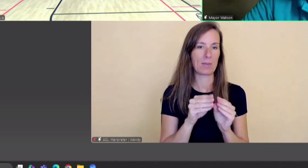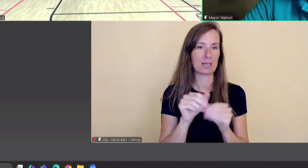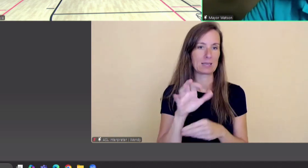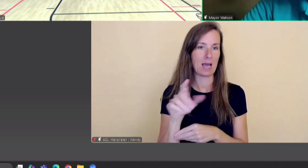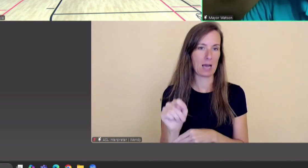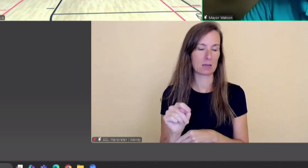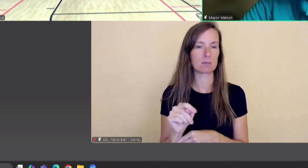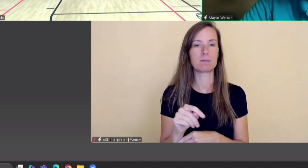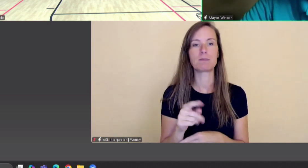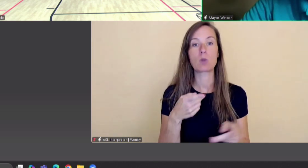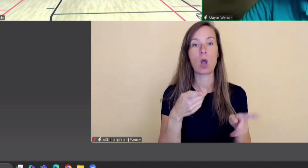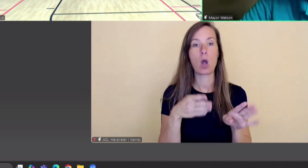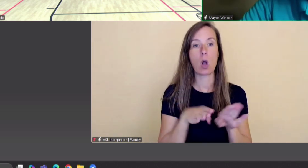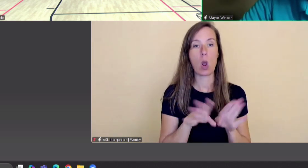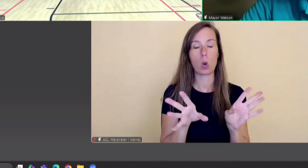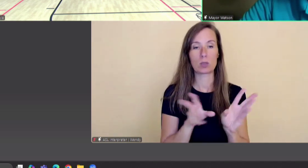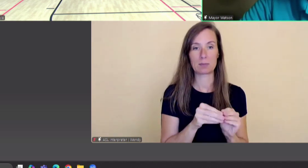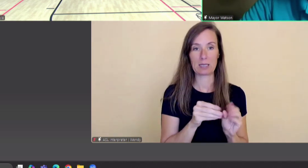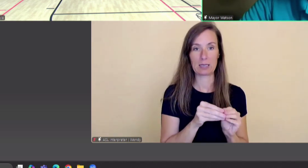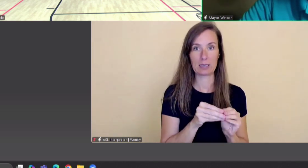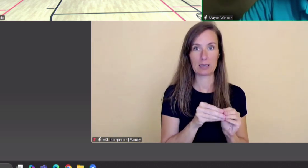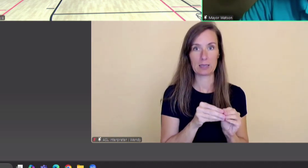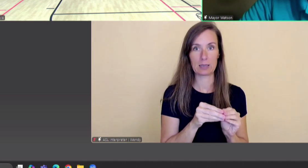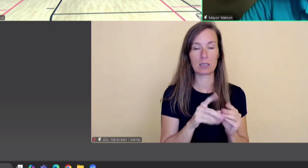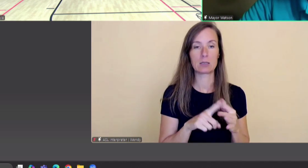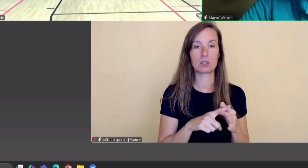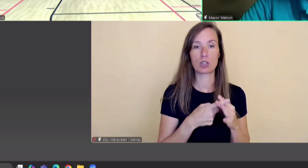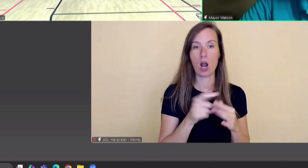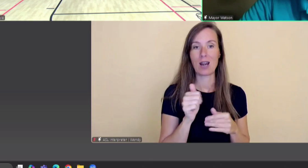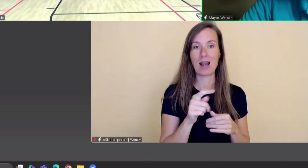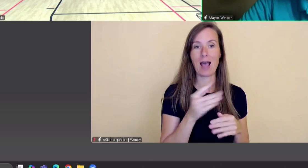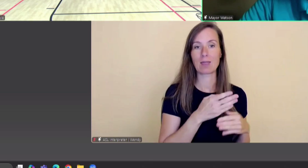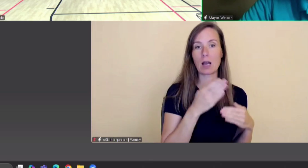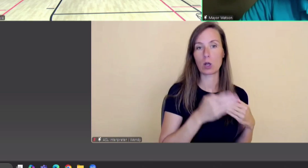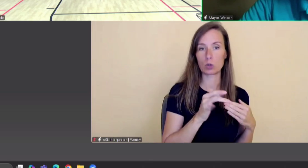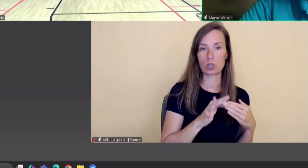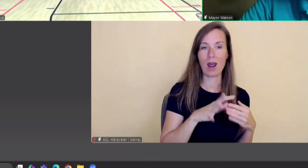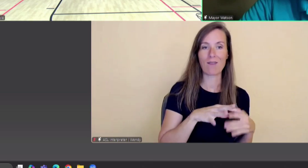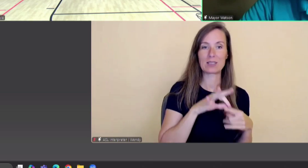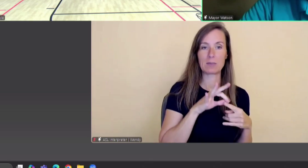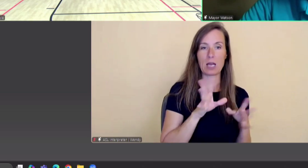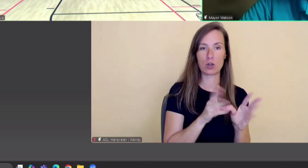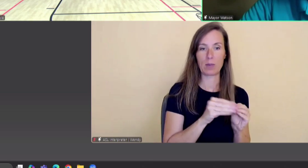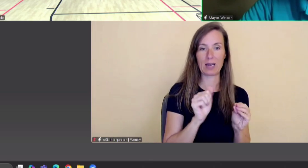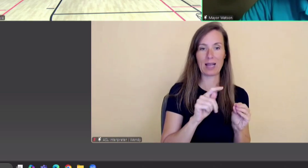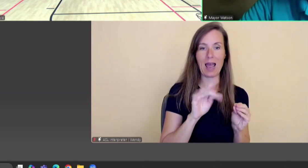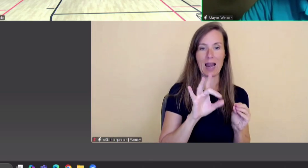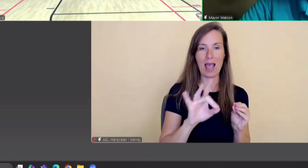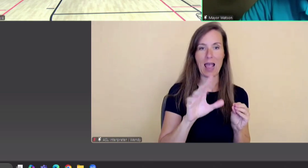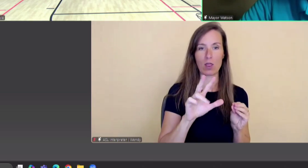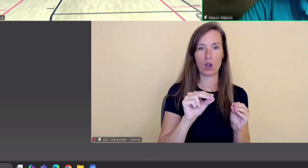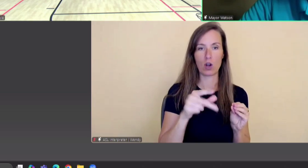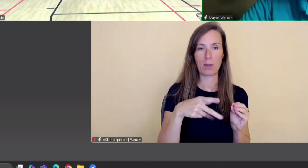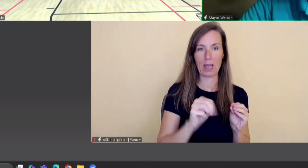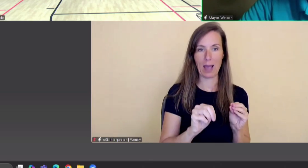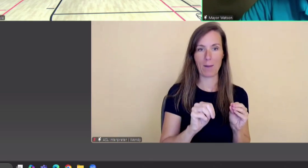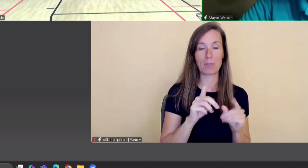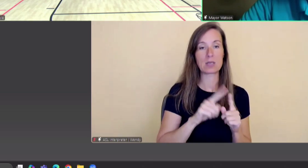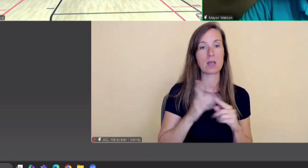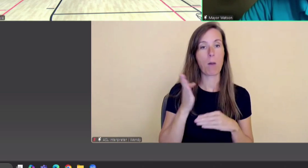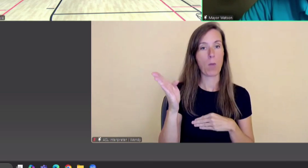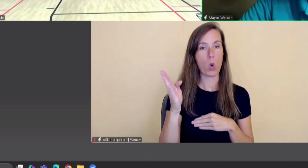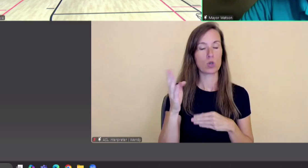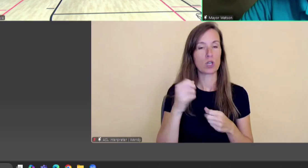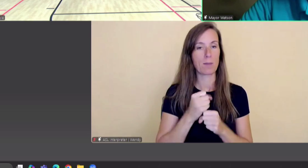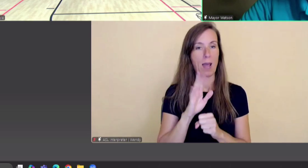was convened at the conclusion of a special meeting at 8:30 p.m. by motion made by Vice Mayor